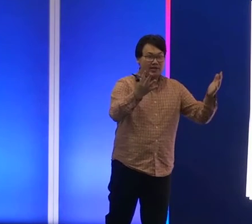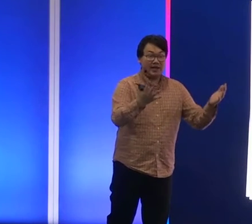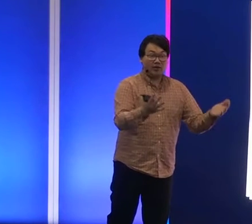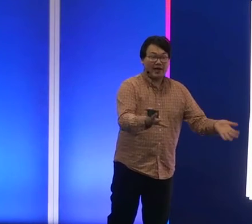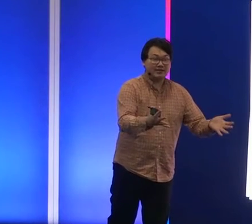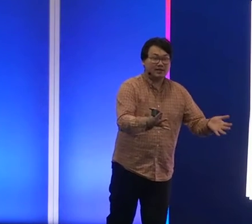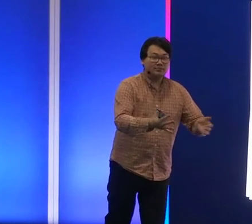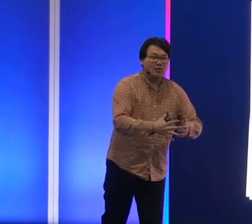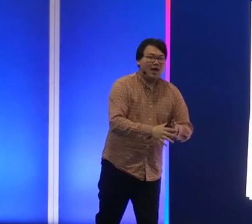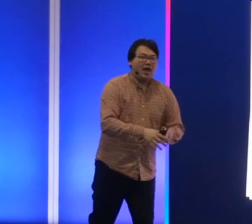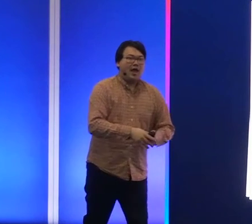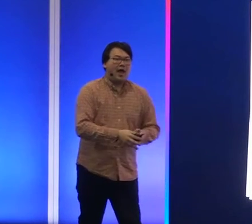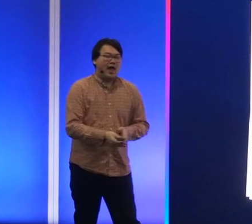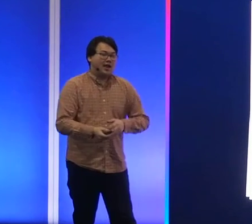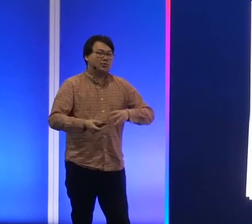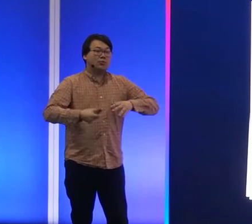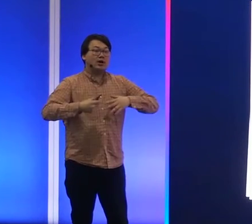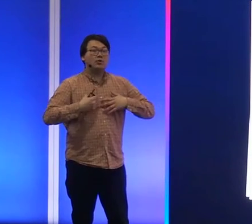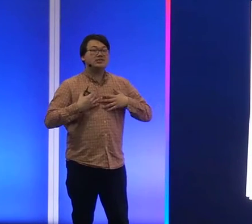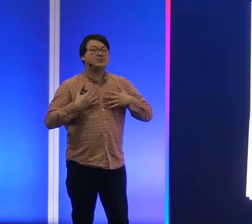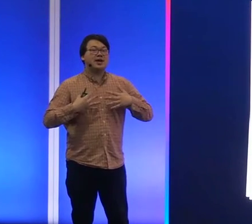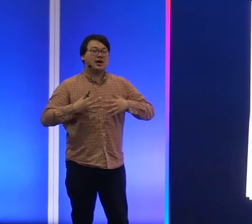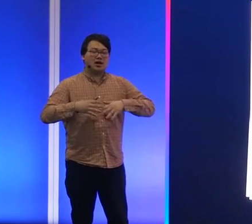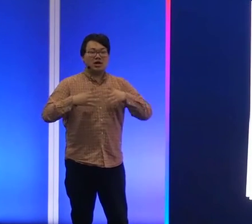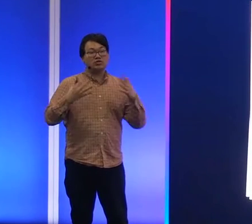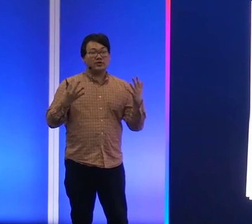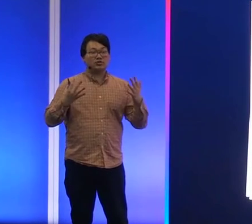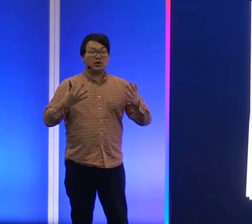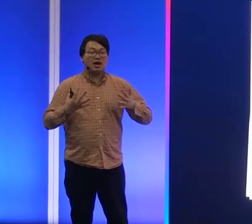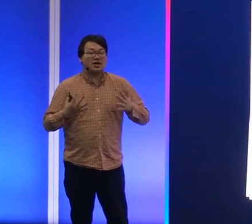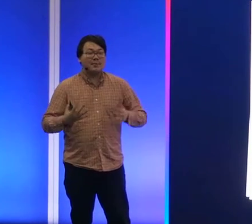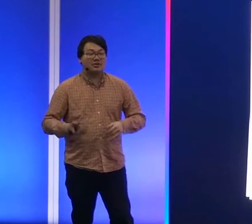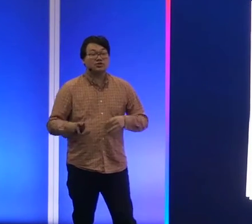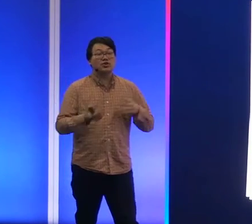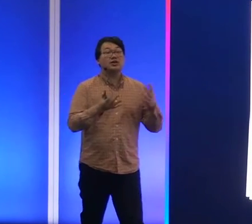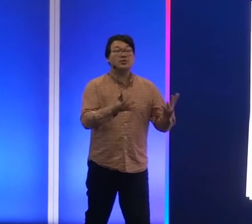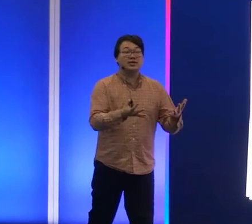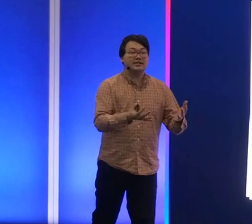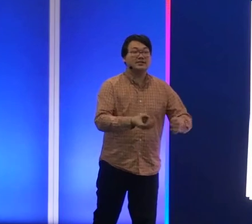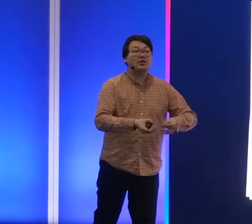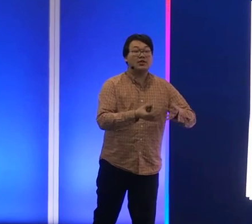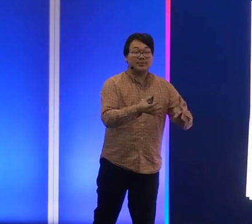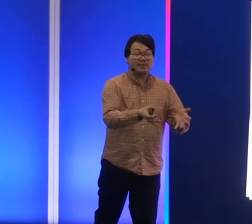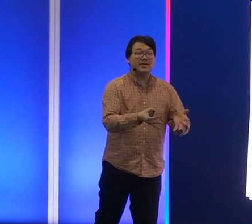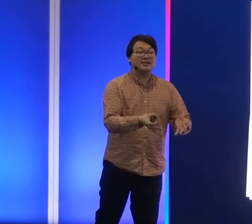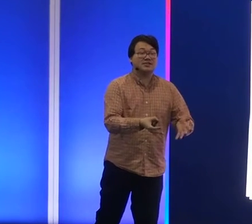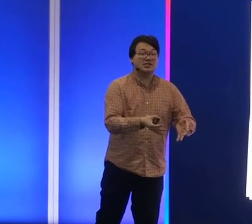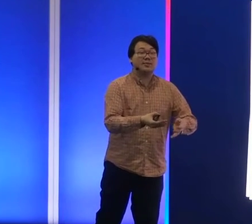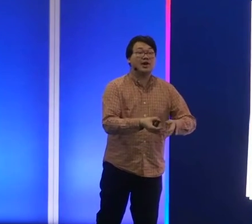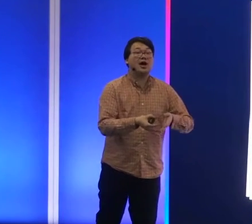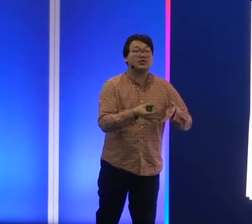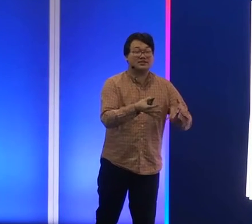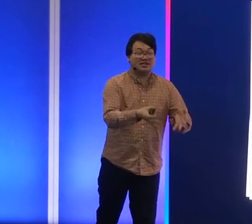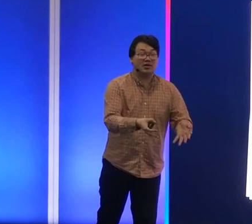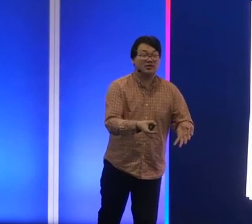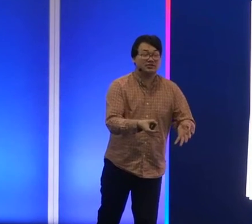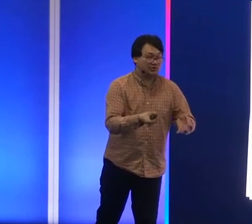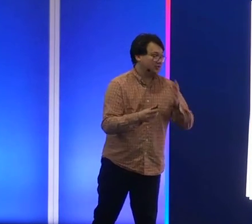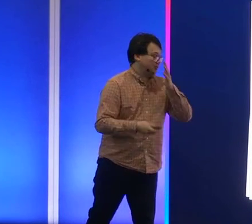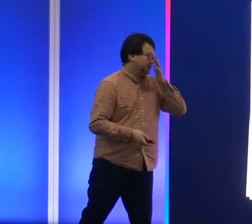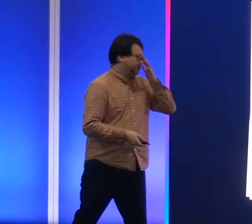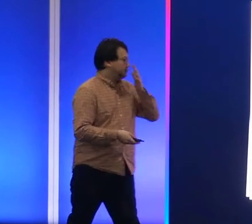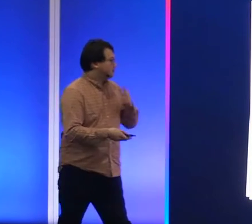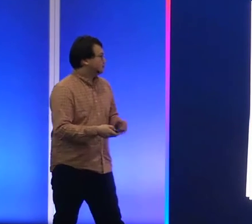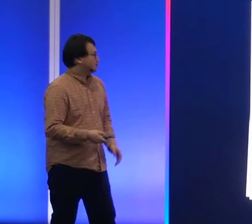through data collection. And we always bring controversial and hot topics to the community to allow them to make a decision about how this technology